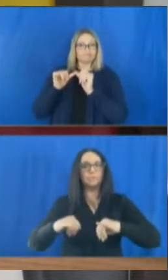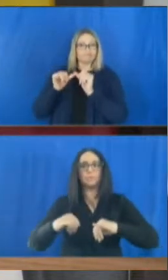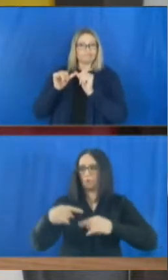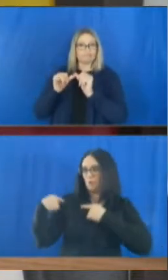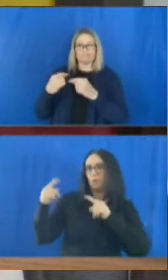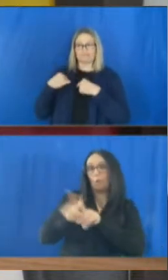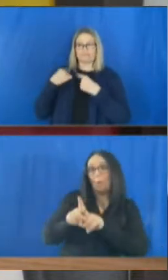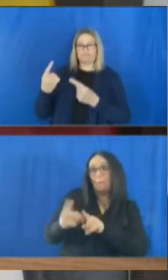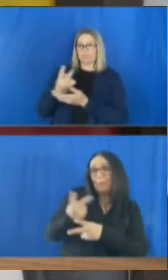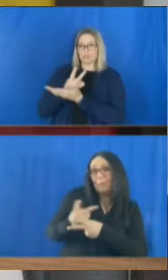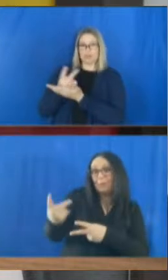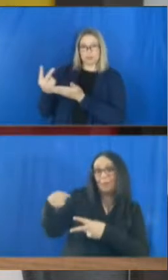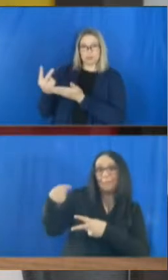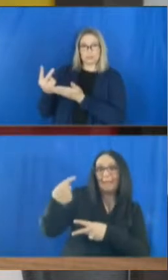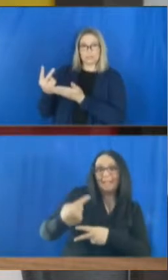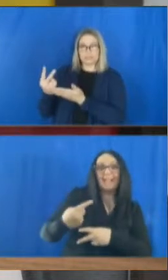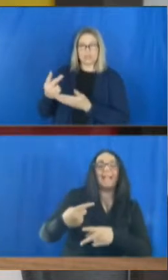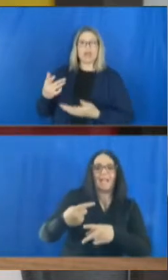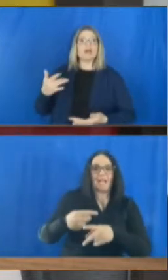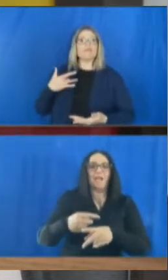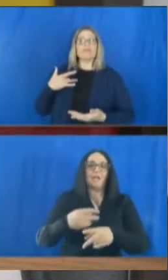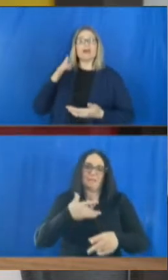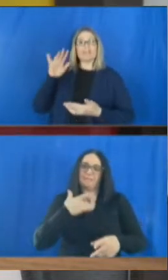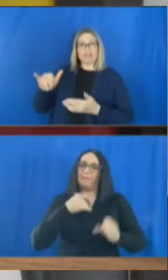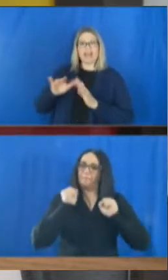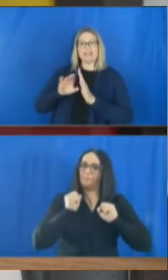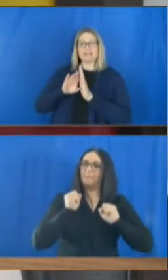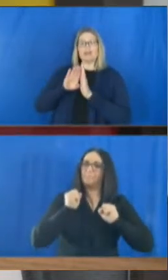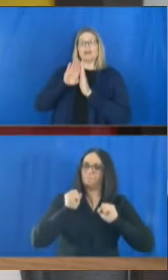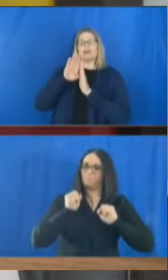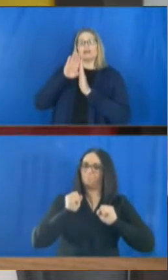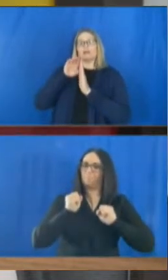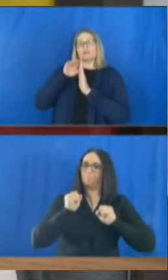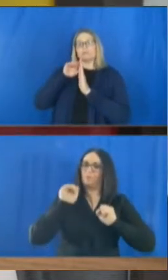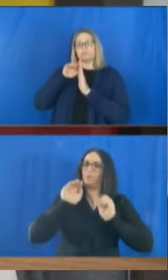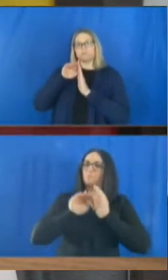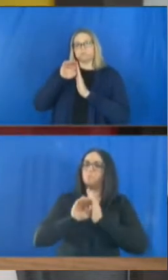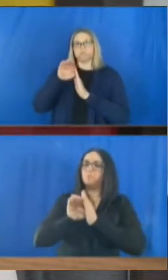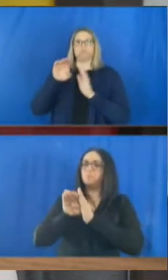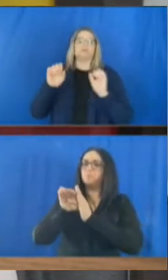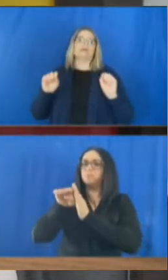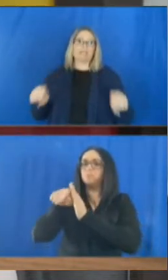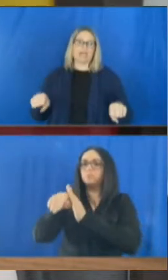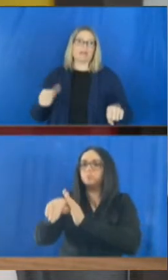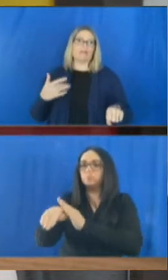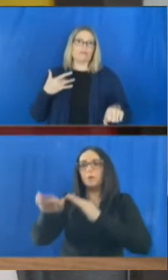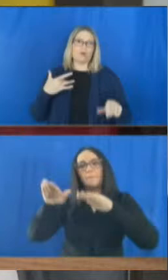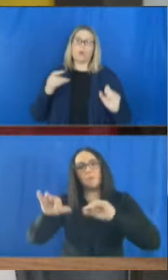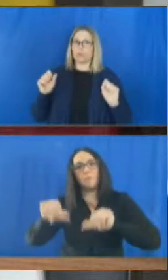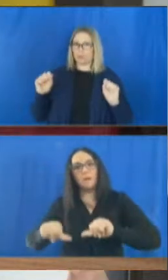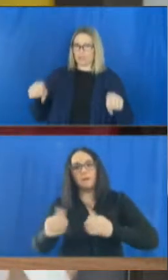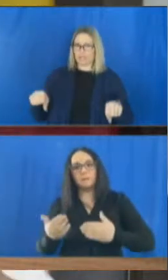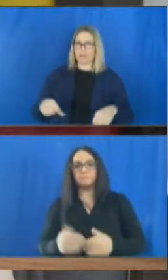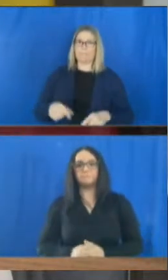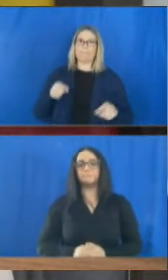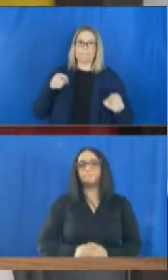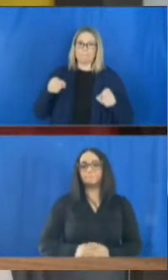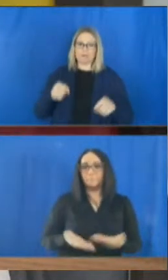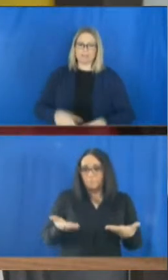Aujourd'hui, 141 citoyens du Nouveau-Brunswick sont hospitalisés en raison de la COVID-19, dont 8 aux soins